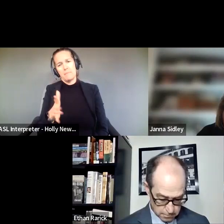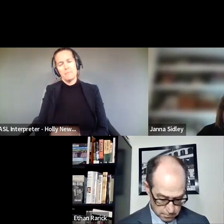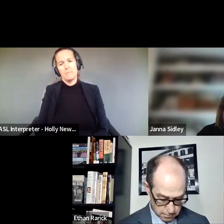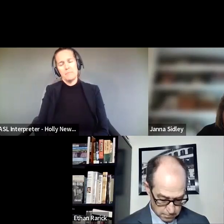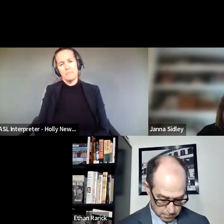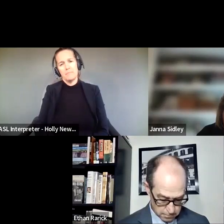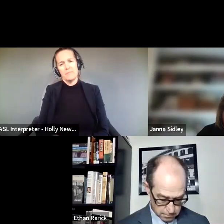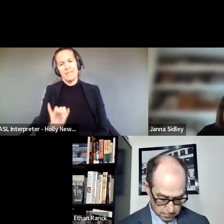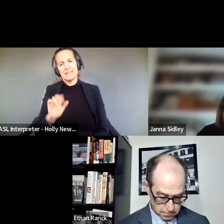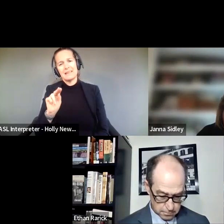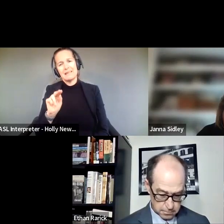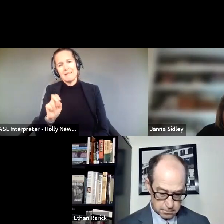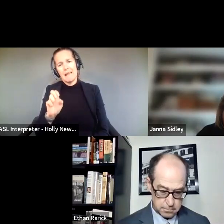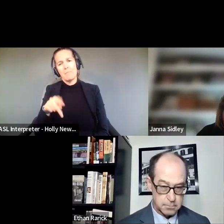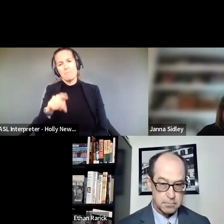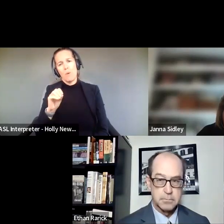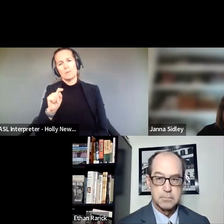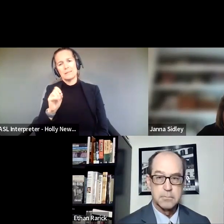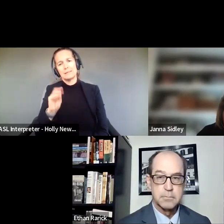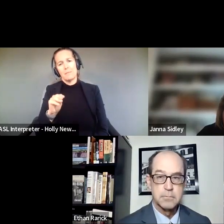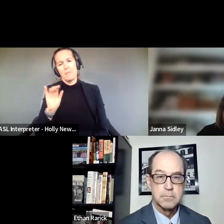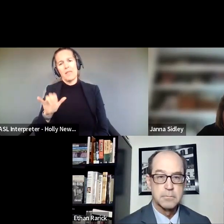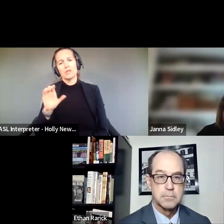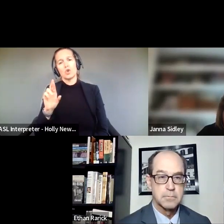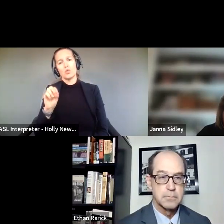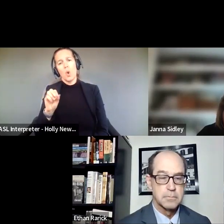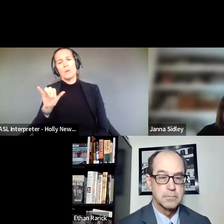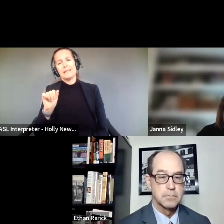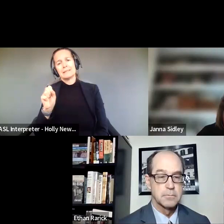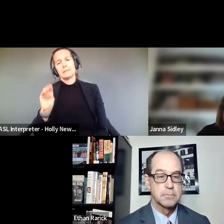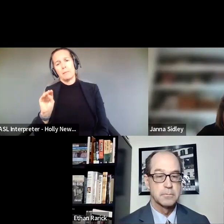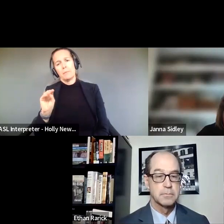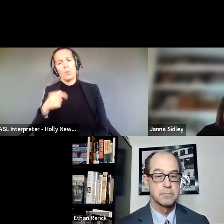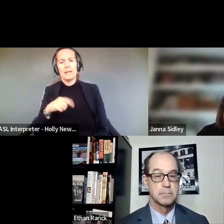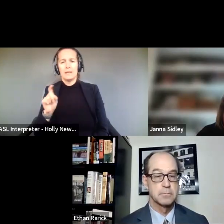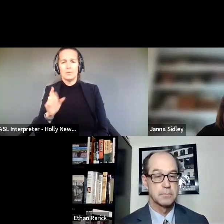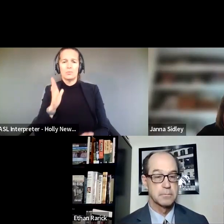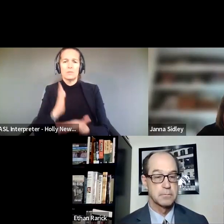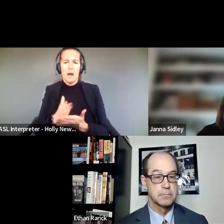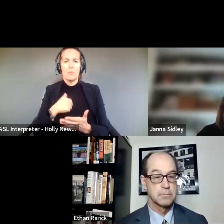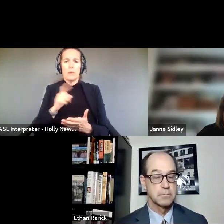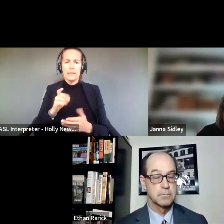That's nepotism. That's cronyism. It needs to stop. We have to have a better system.